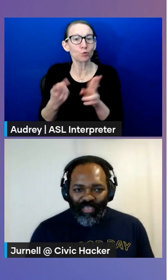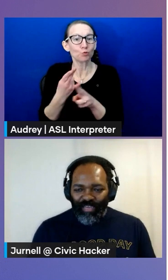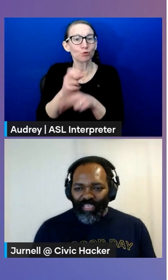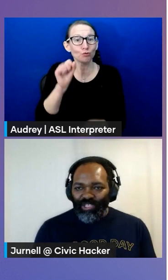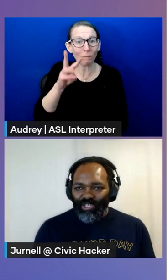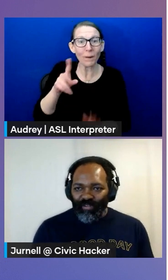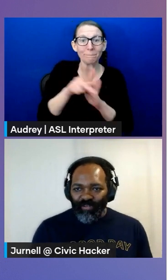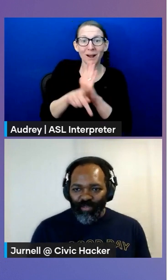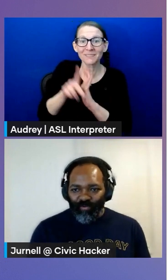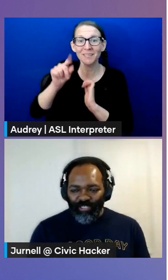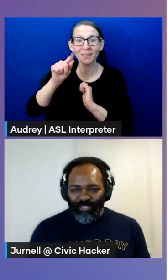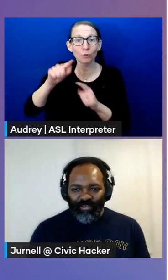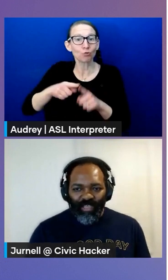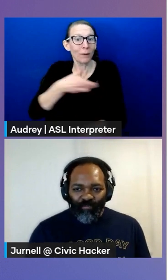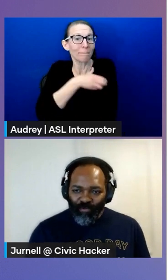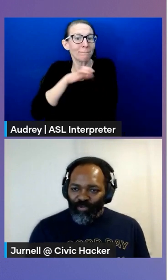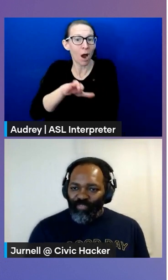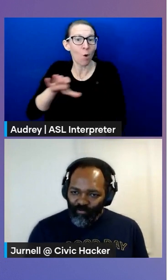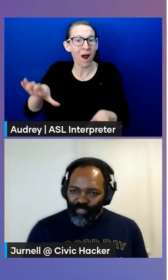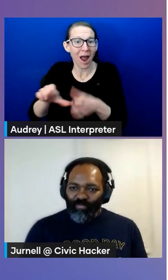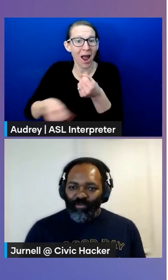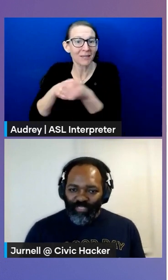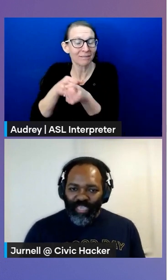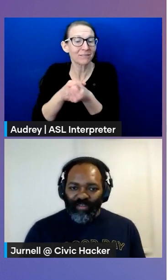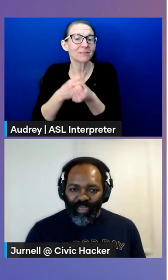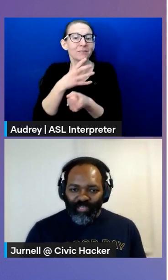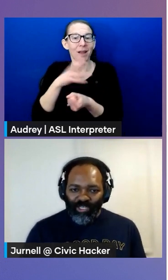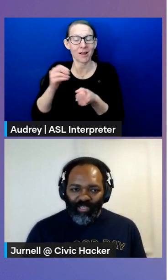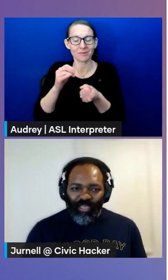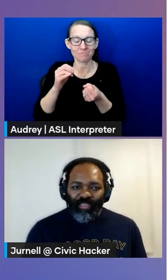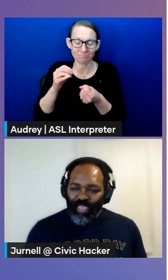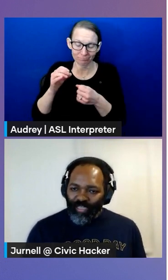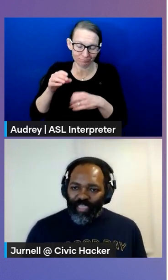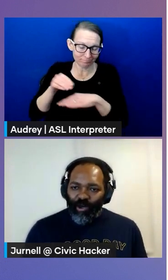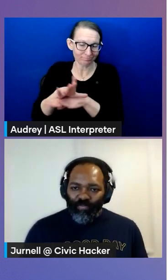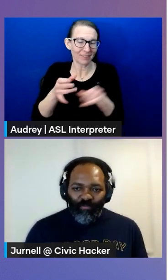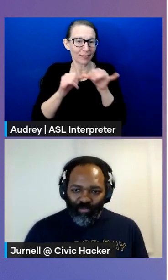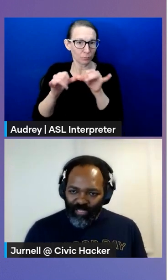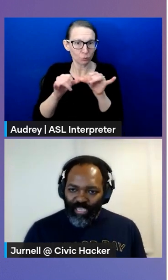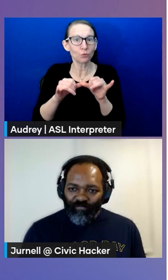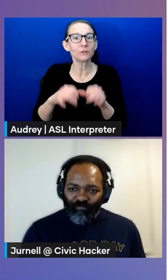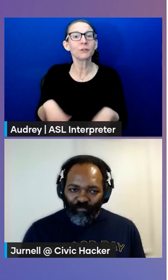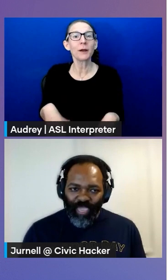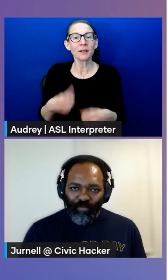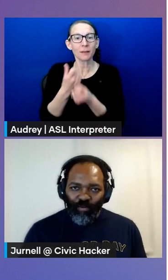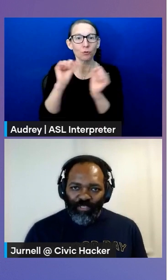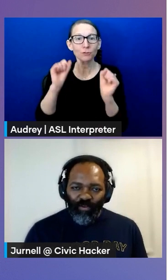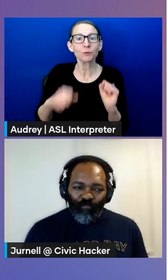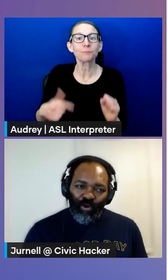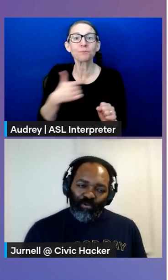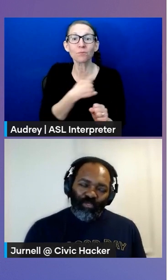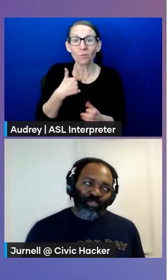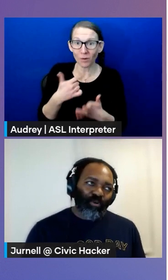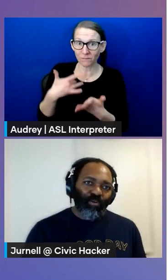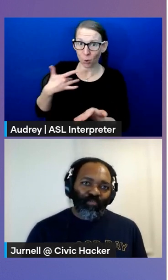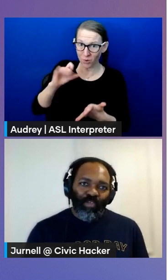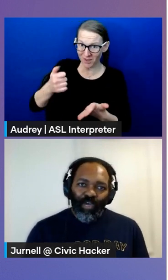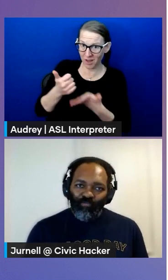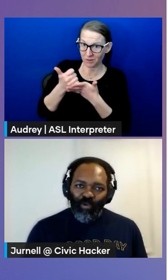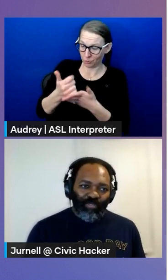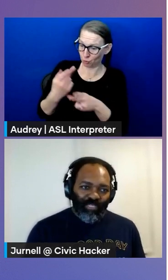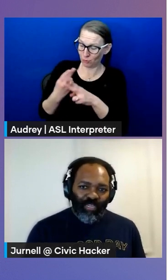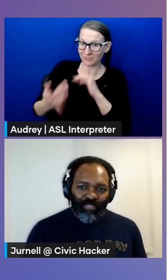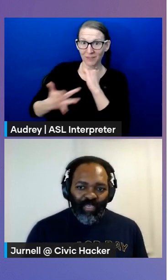activists and engineer liberation. We feel that we can build the technology that can help relieve pain points for